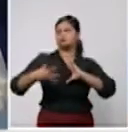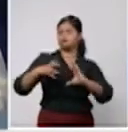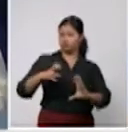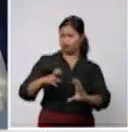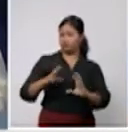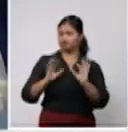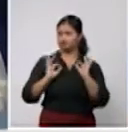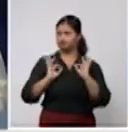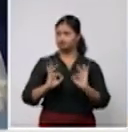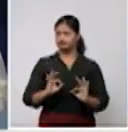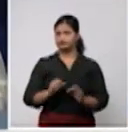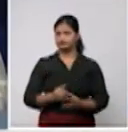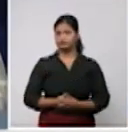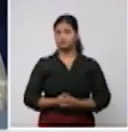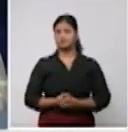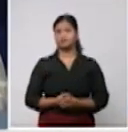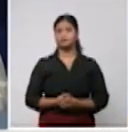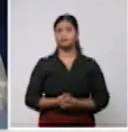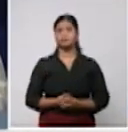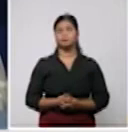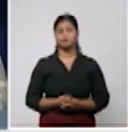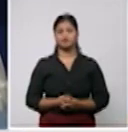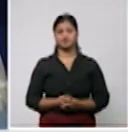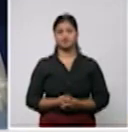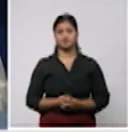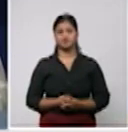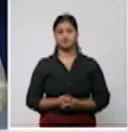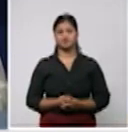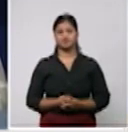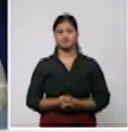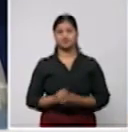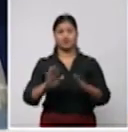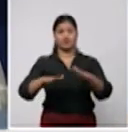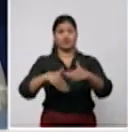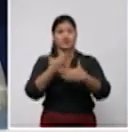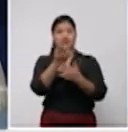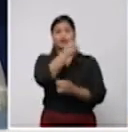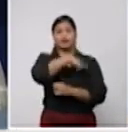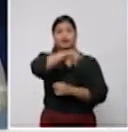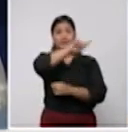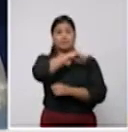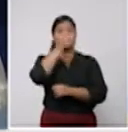Yesterday, over 4,000 samples were processed.